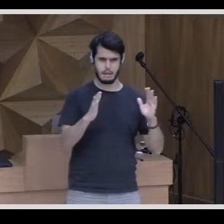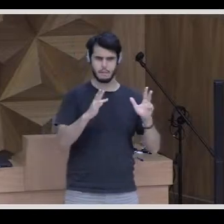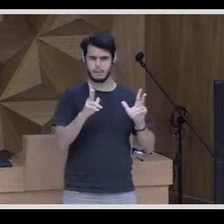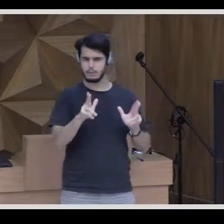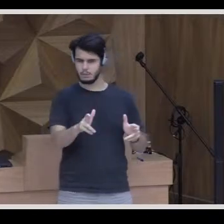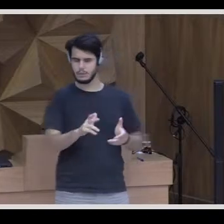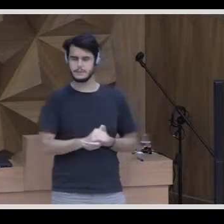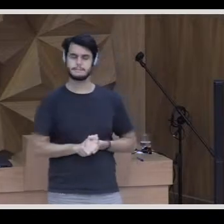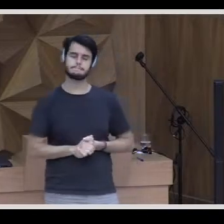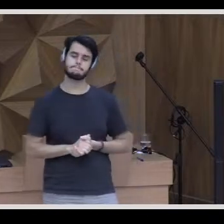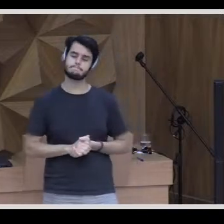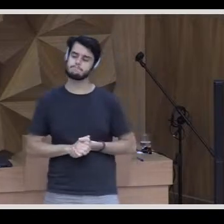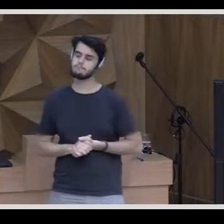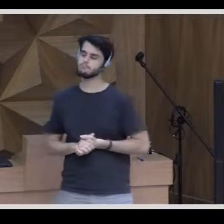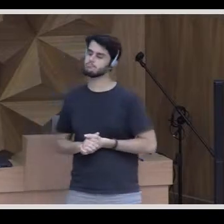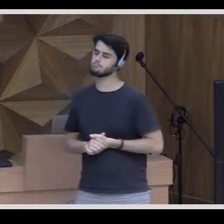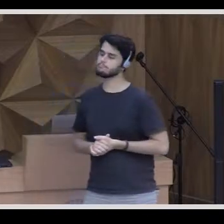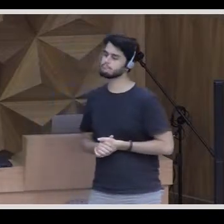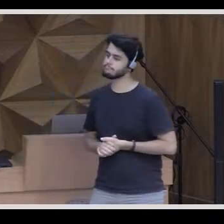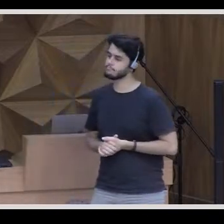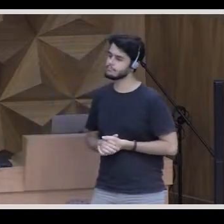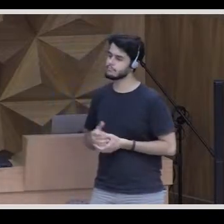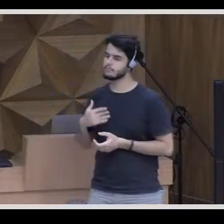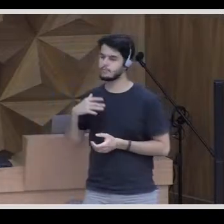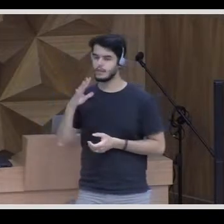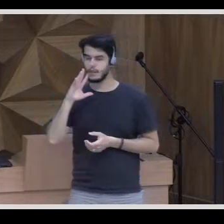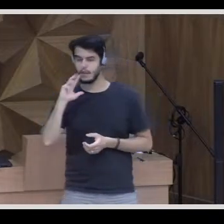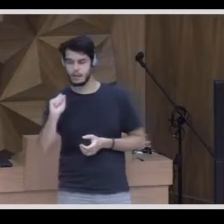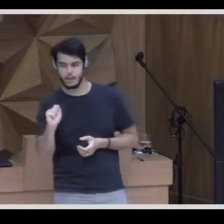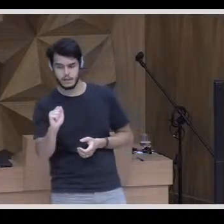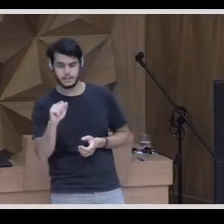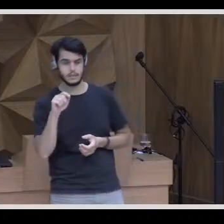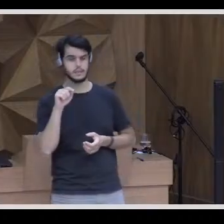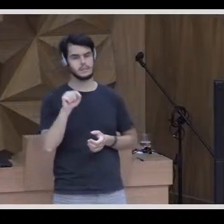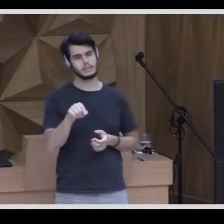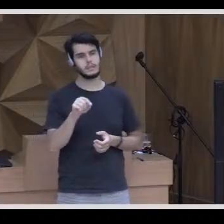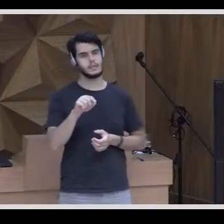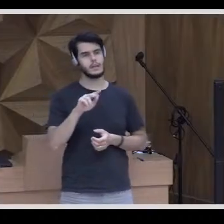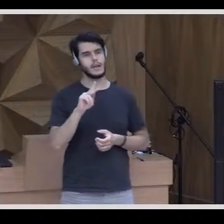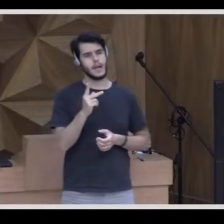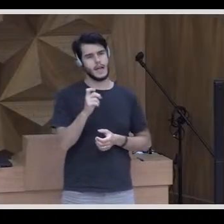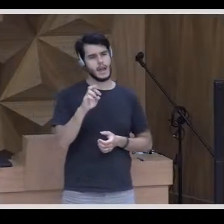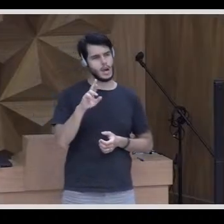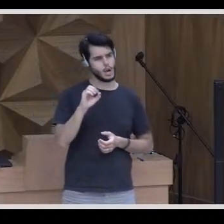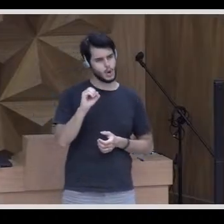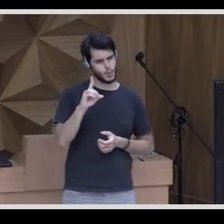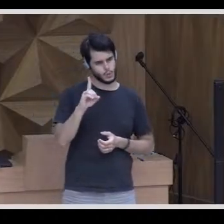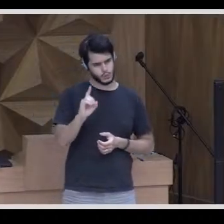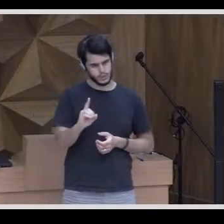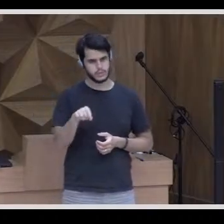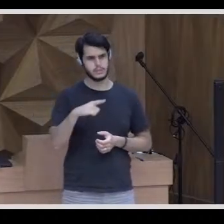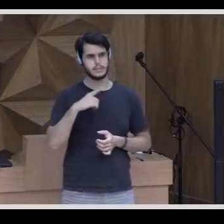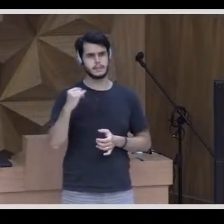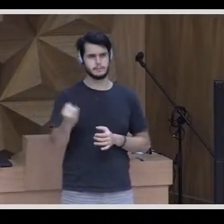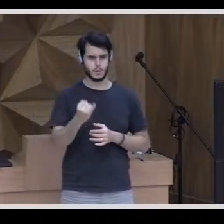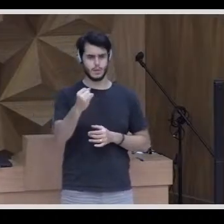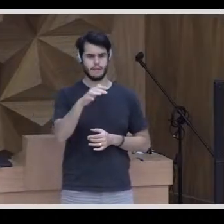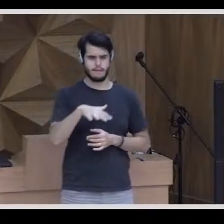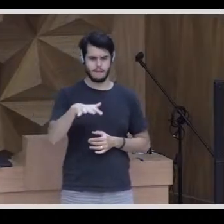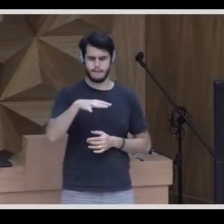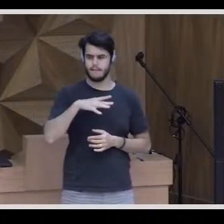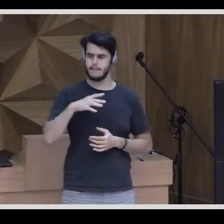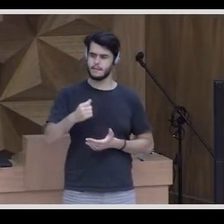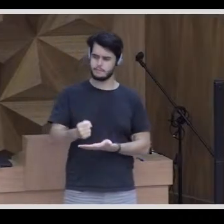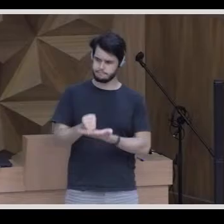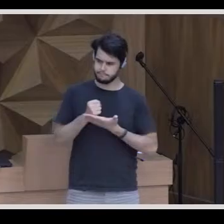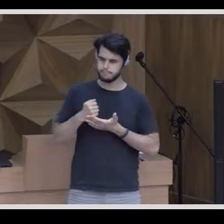the Chi-Med group in Swansea were working with these devices at that time. People like Michael Harrison, Jose Campos. We were all kind of looking